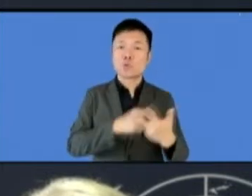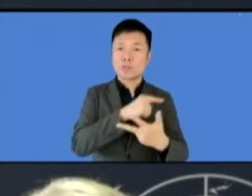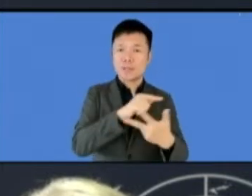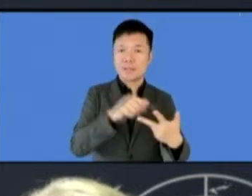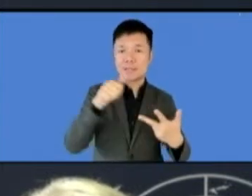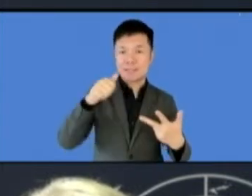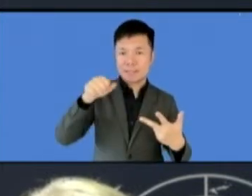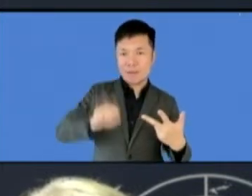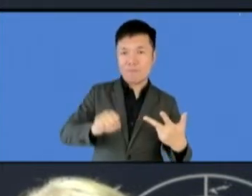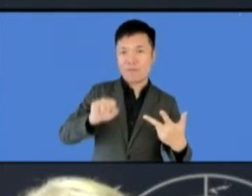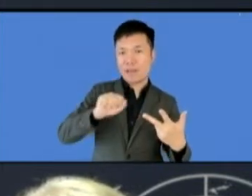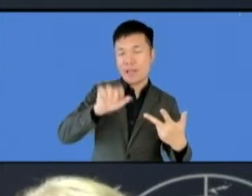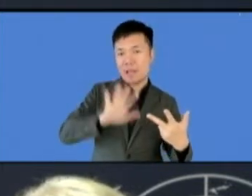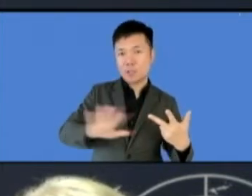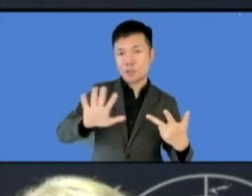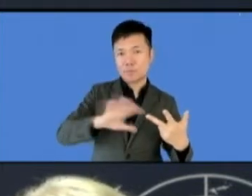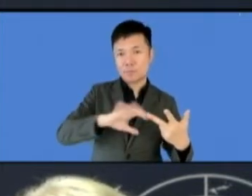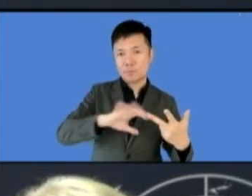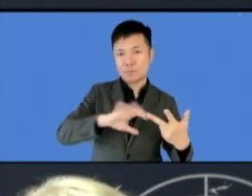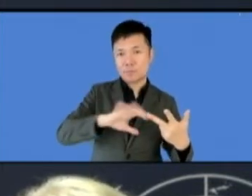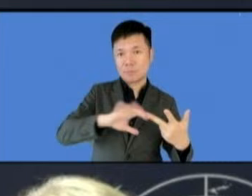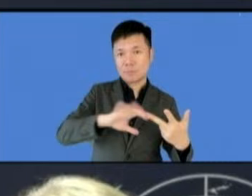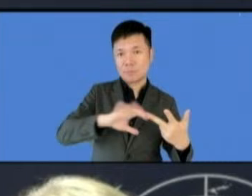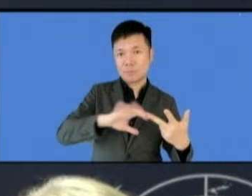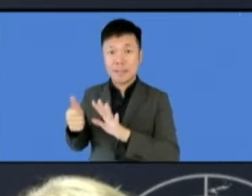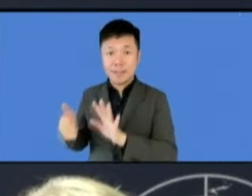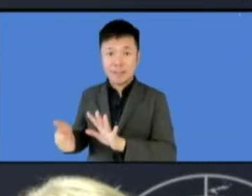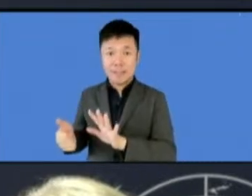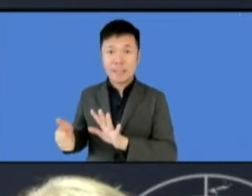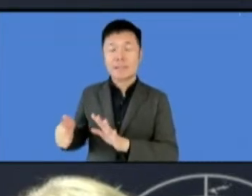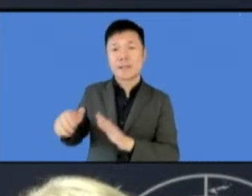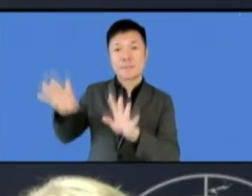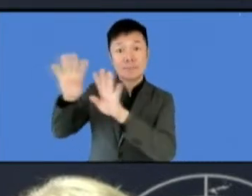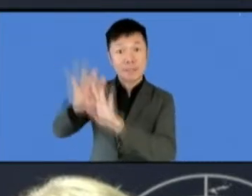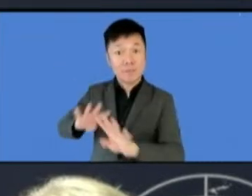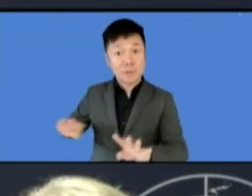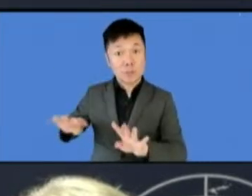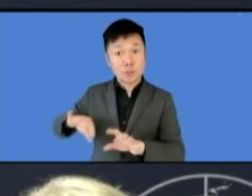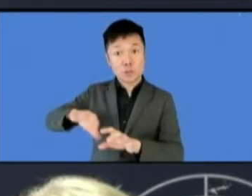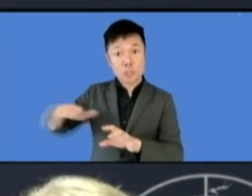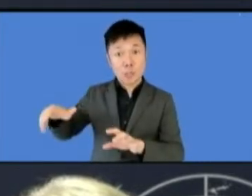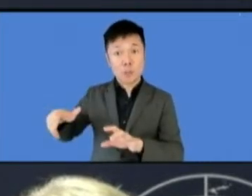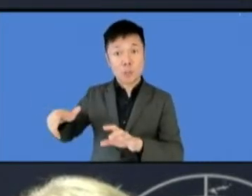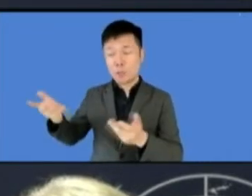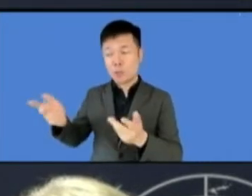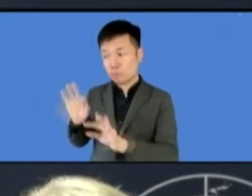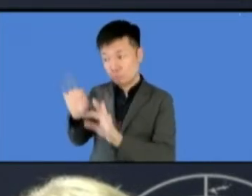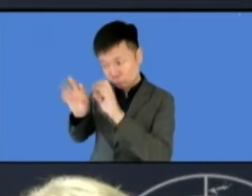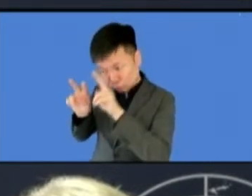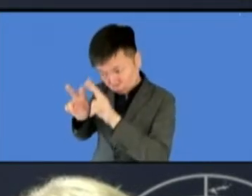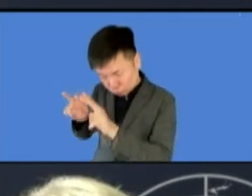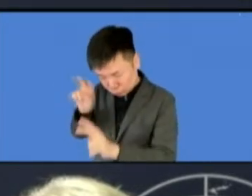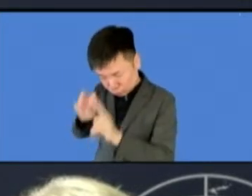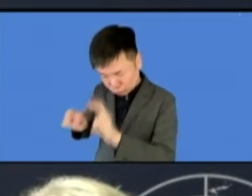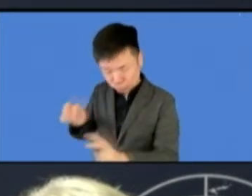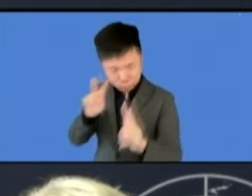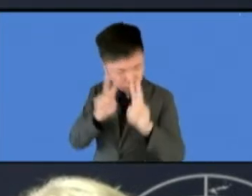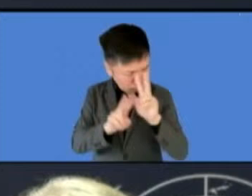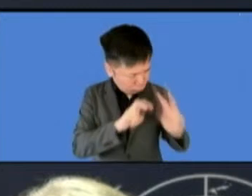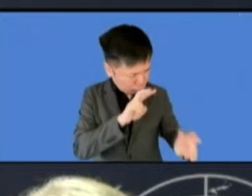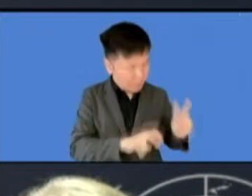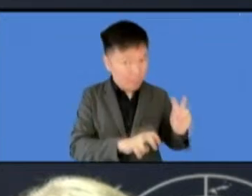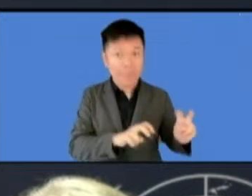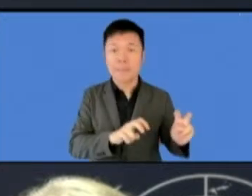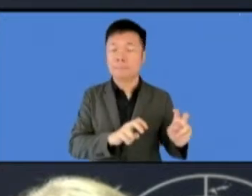in 6 Southeast Asian countries, where we brought